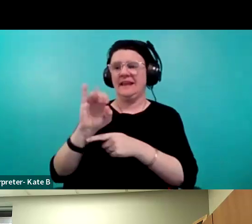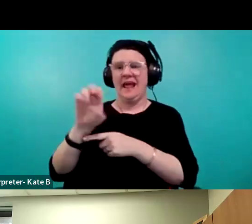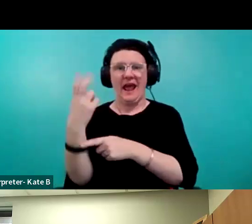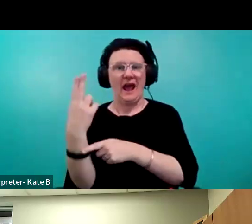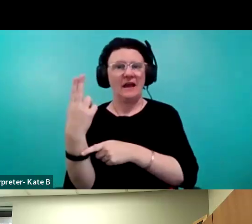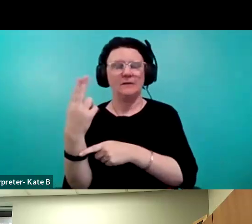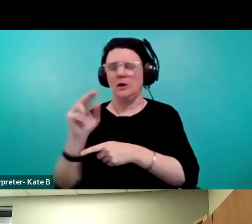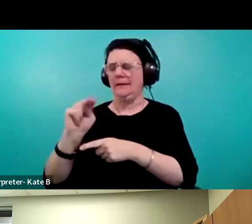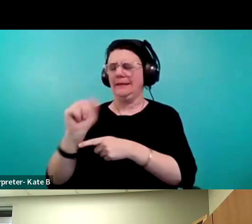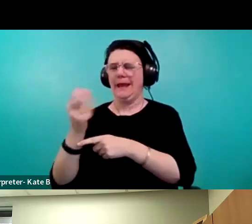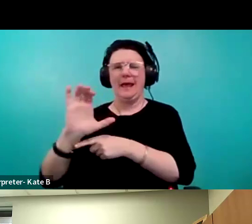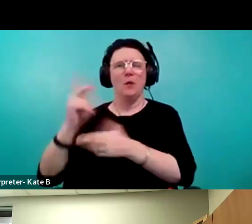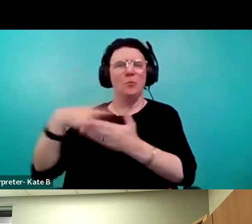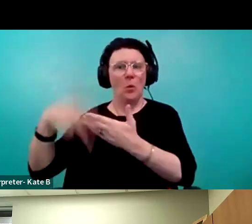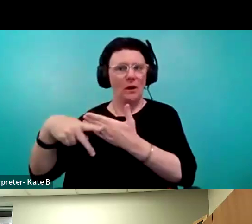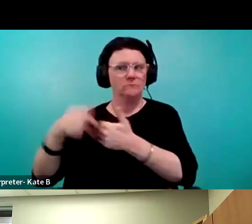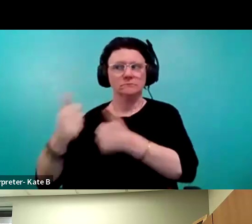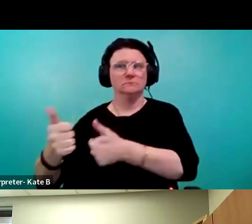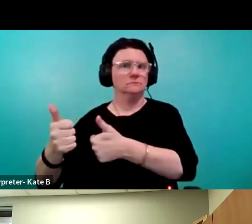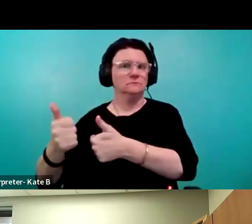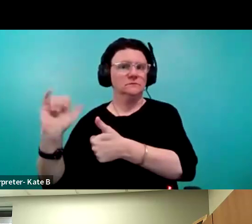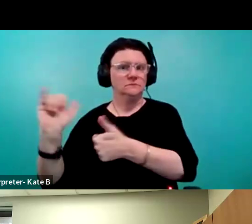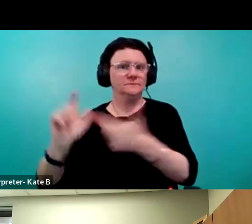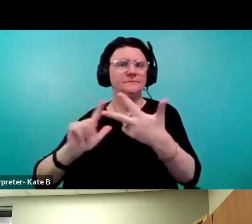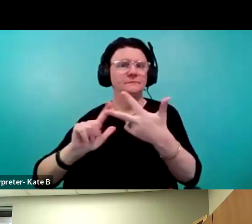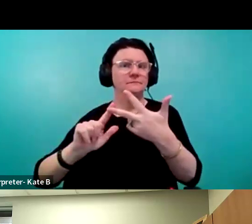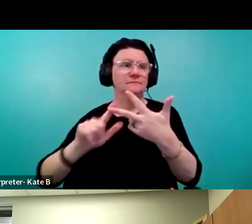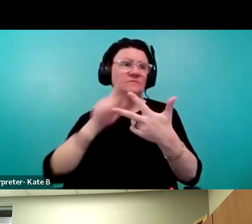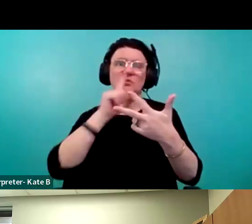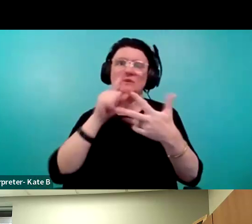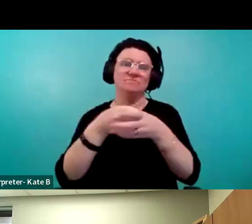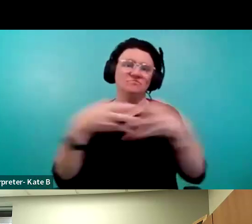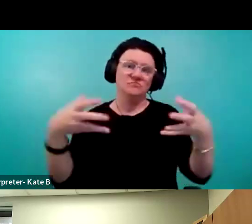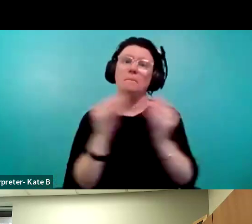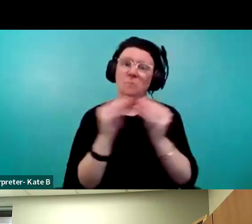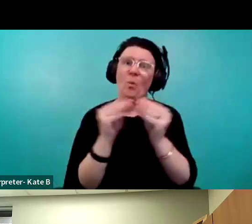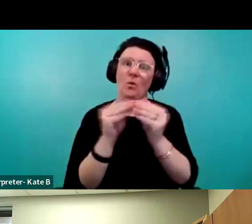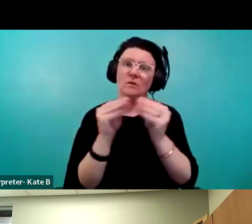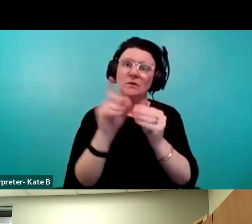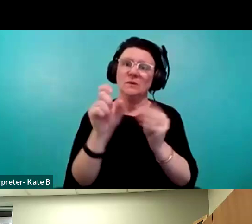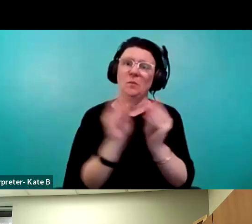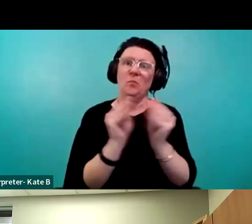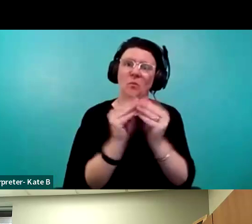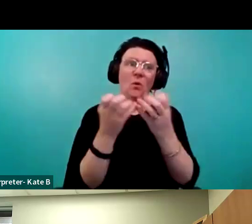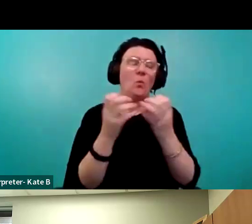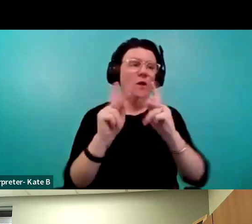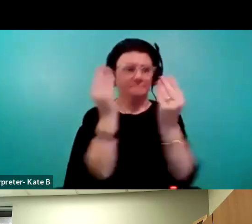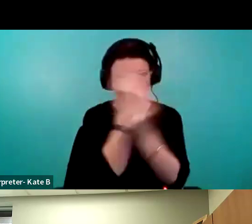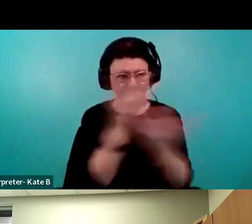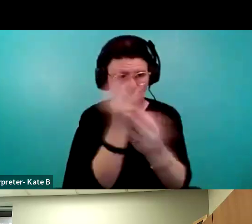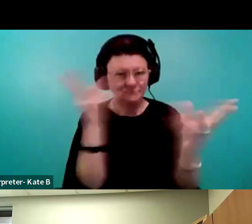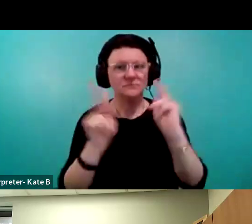that just started is doing well, and it can only continue. There should be more. We want to get the word out. We